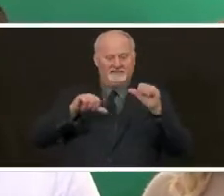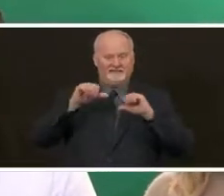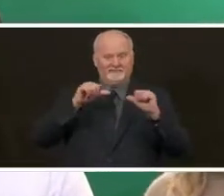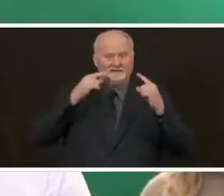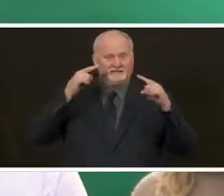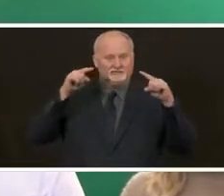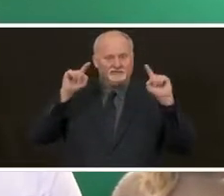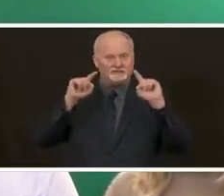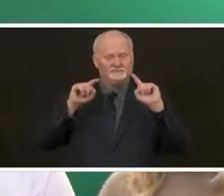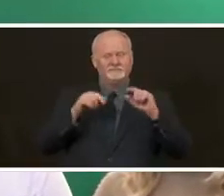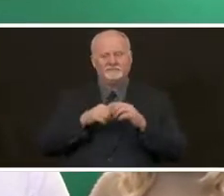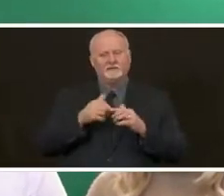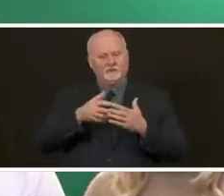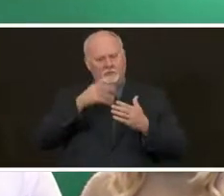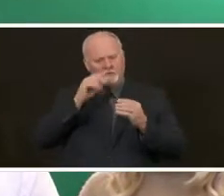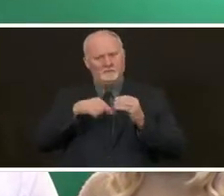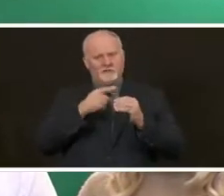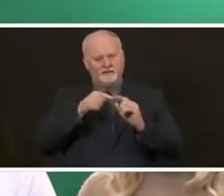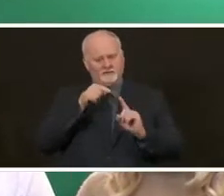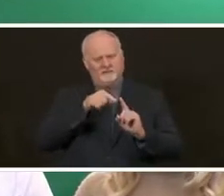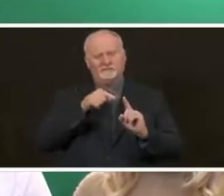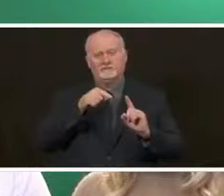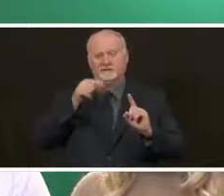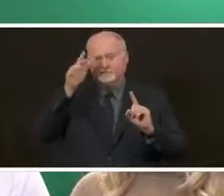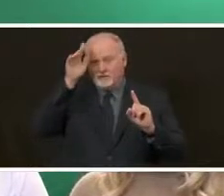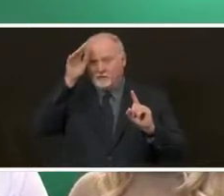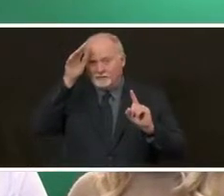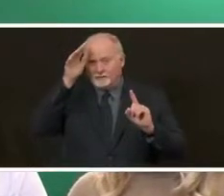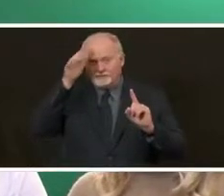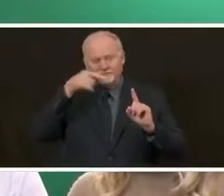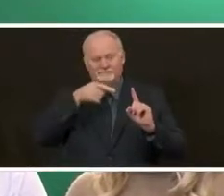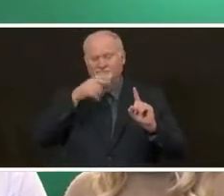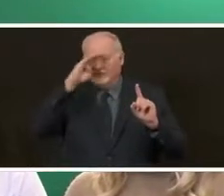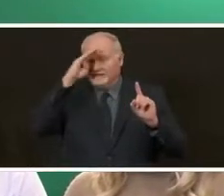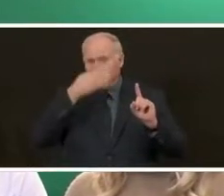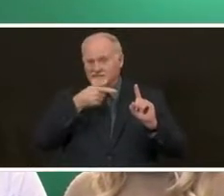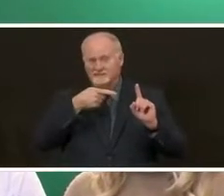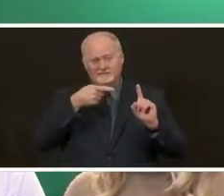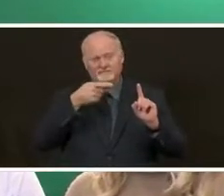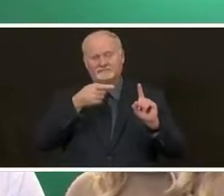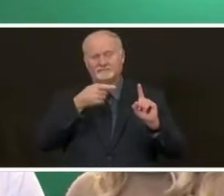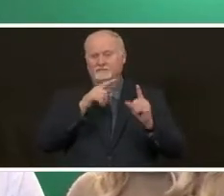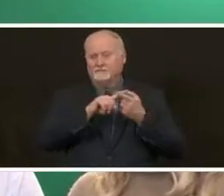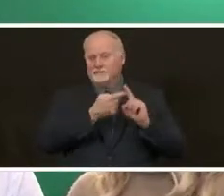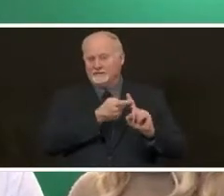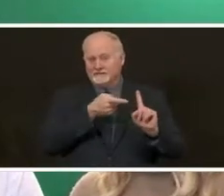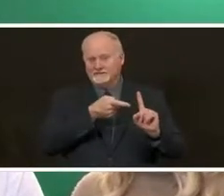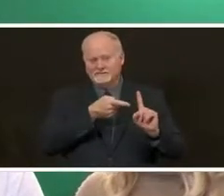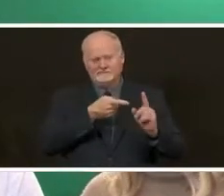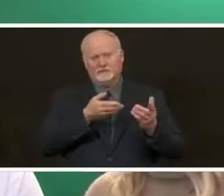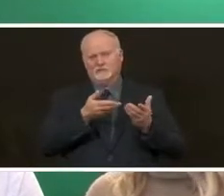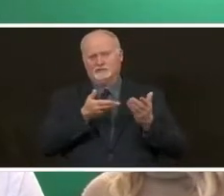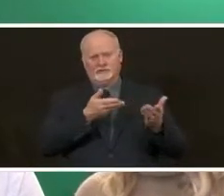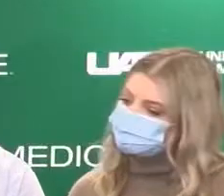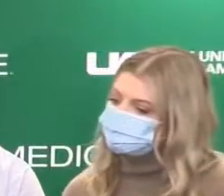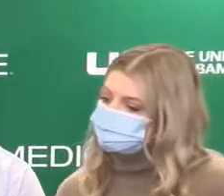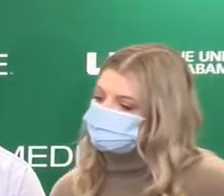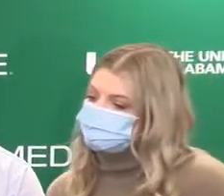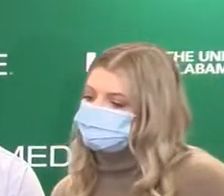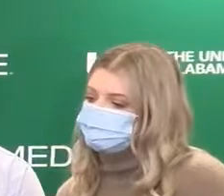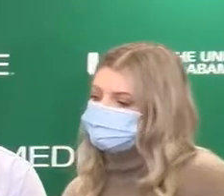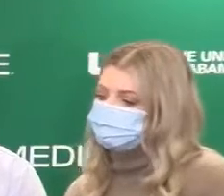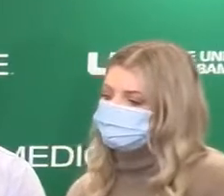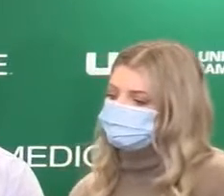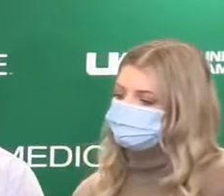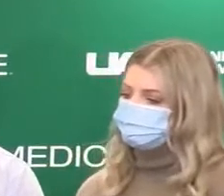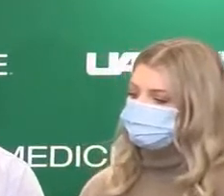learn about and celebrate the life of a father, a son, a friend, and a servant to others, Jim